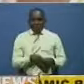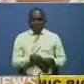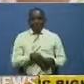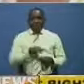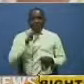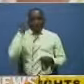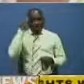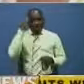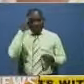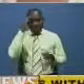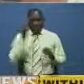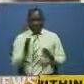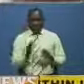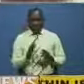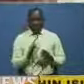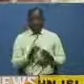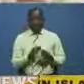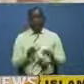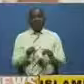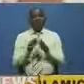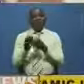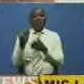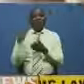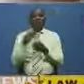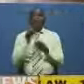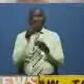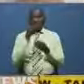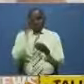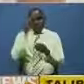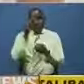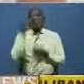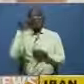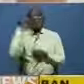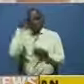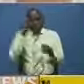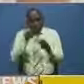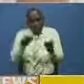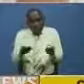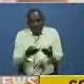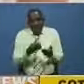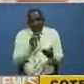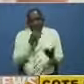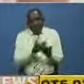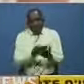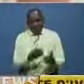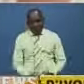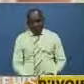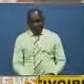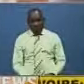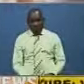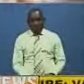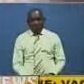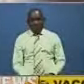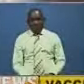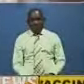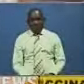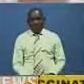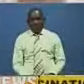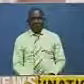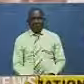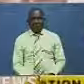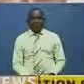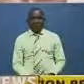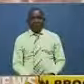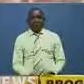Undru. That never man on Ankasaya, where on Akasakra never baba ya, a Hajima, my grandpa, Bram